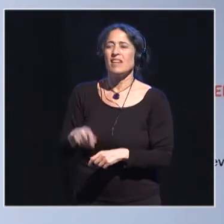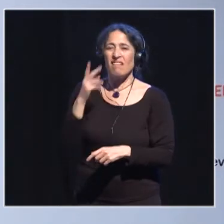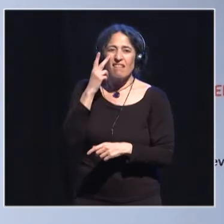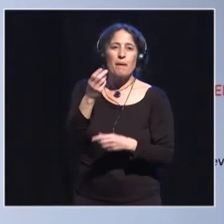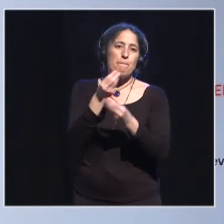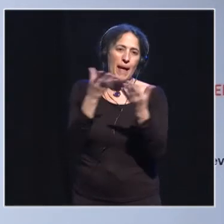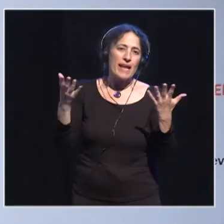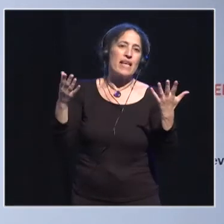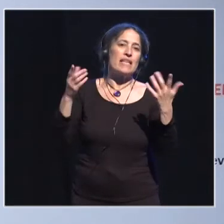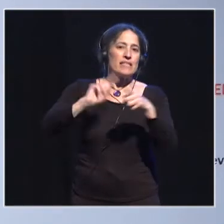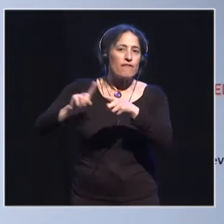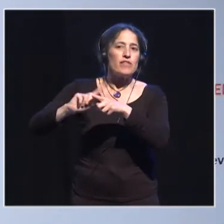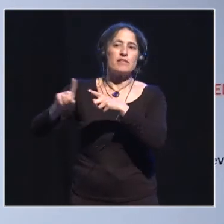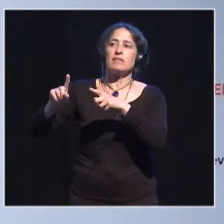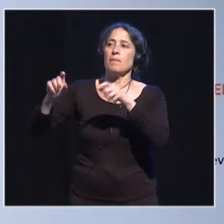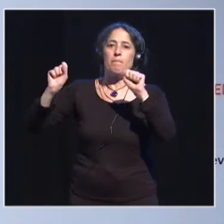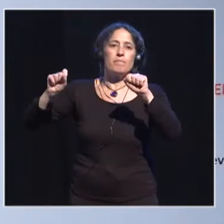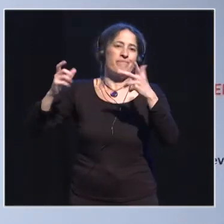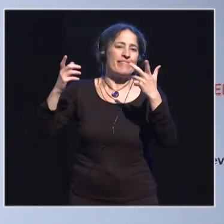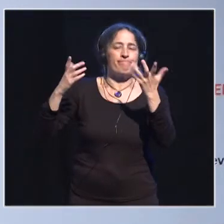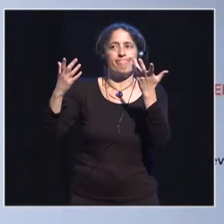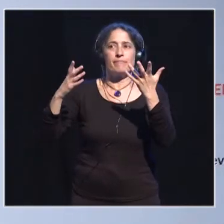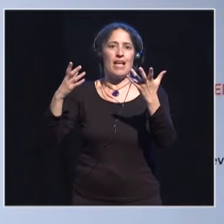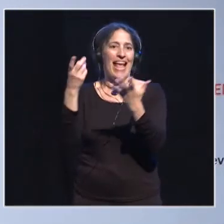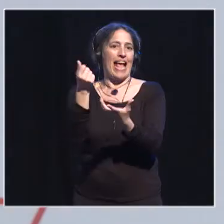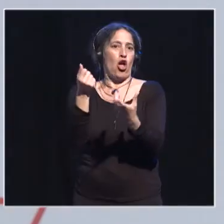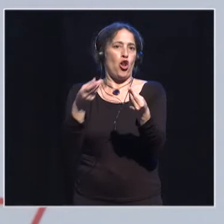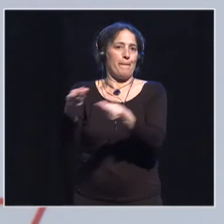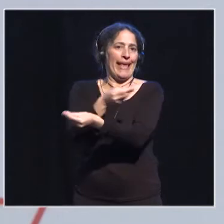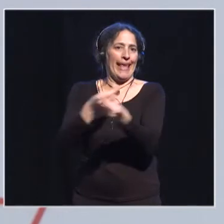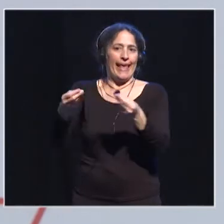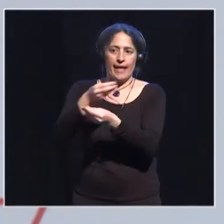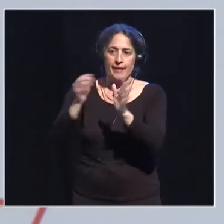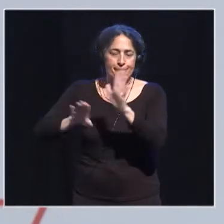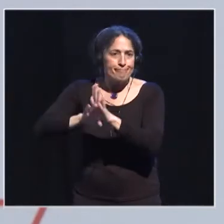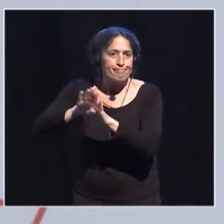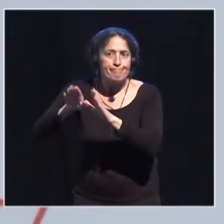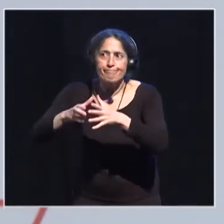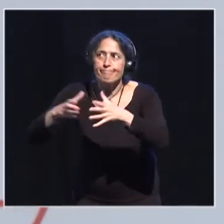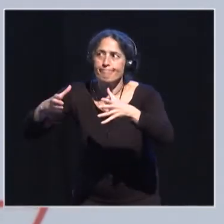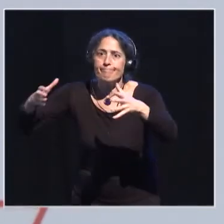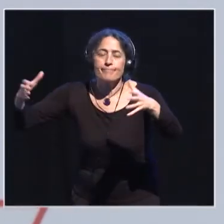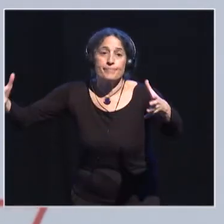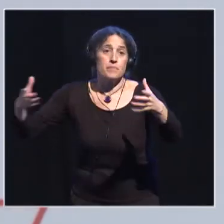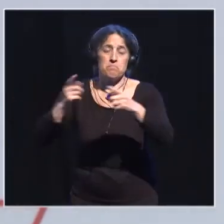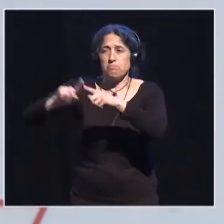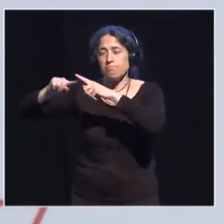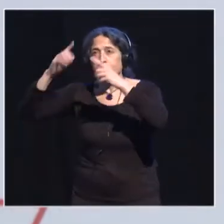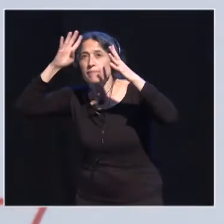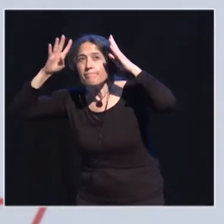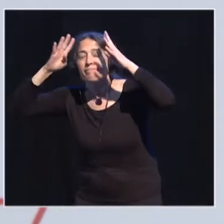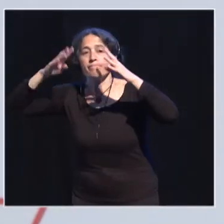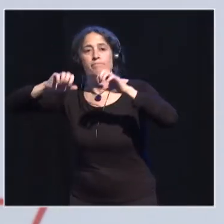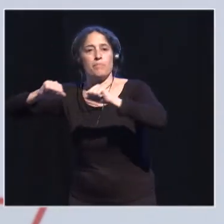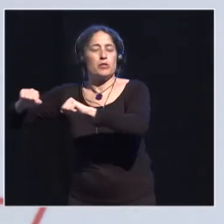of instruments. And it's very important to be innovative. Remember, particularly in ICT, these are, well,